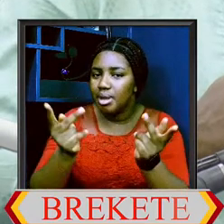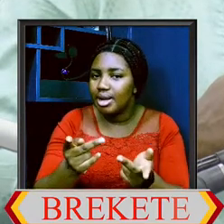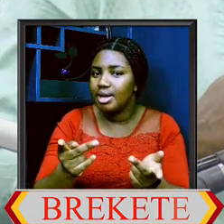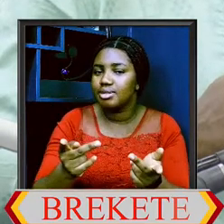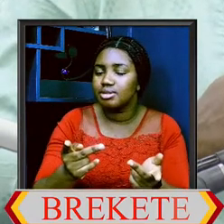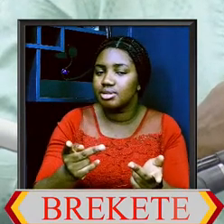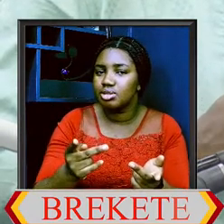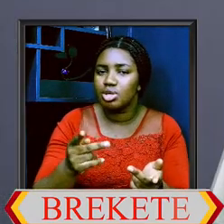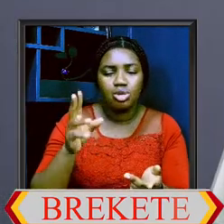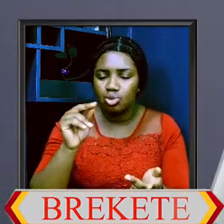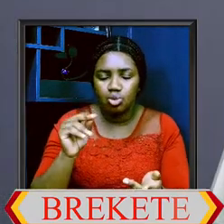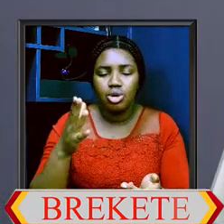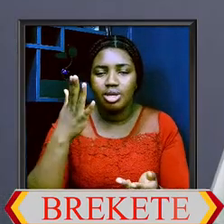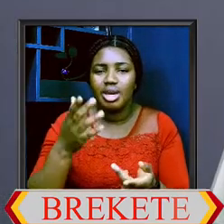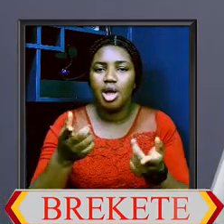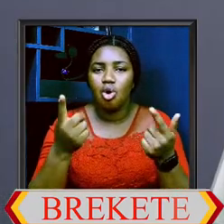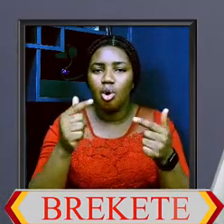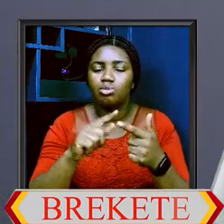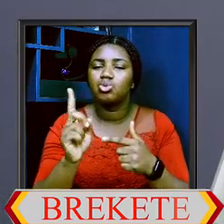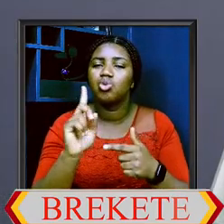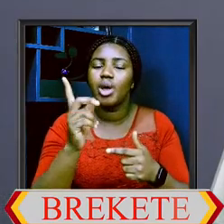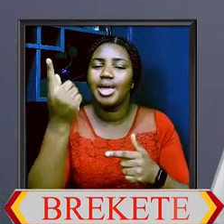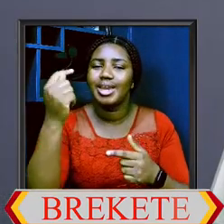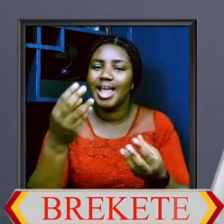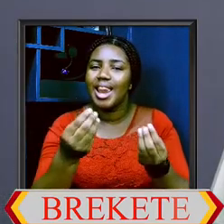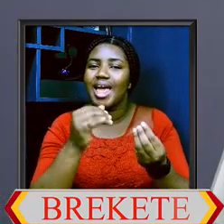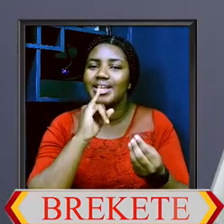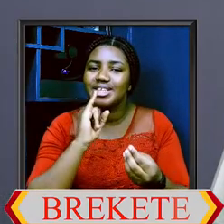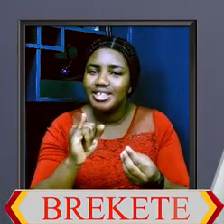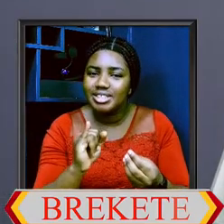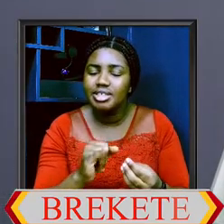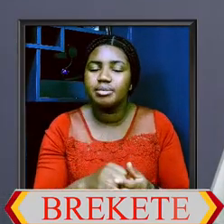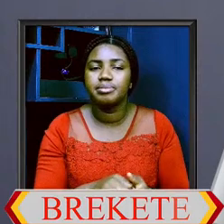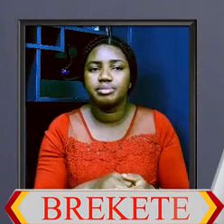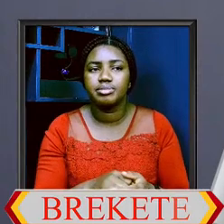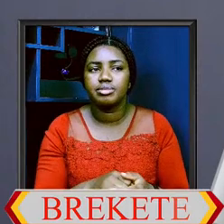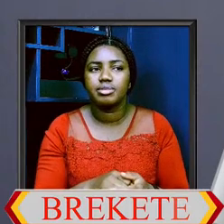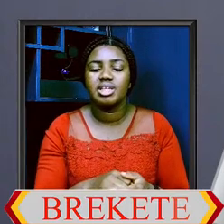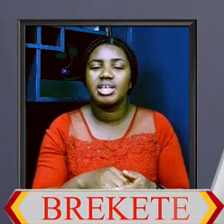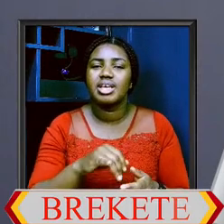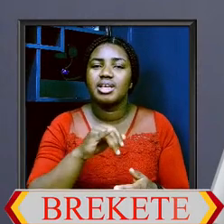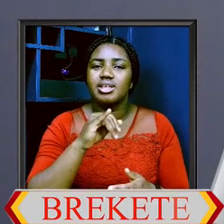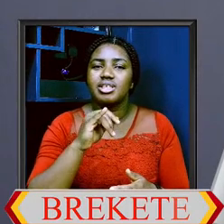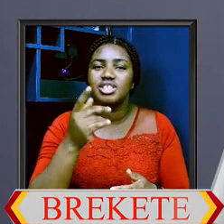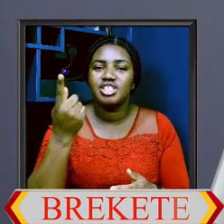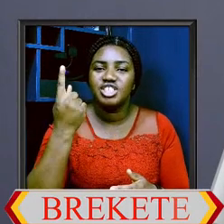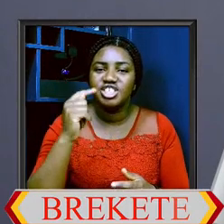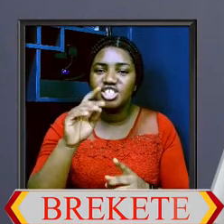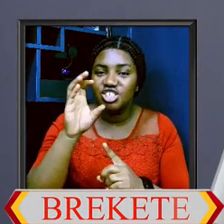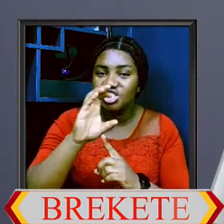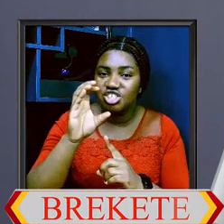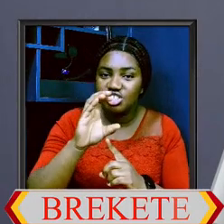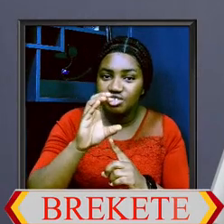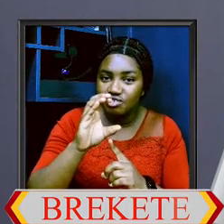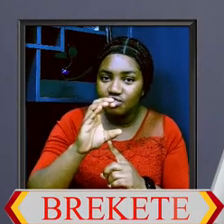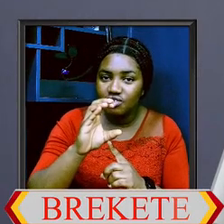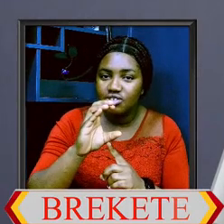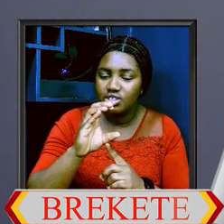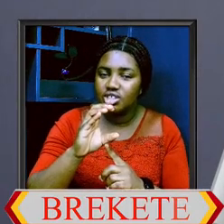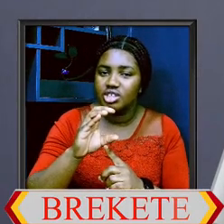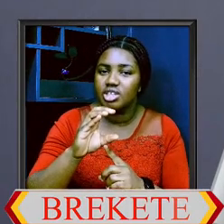Palace no they come to where the is be she be the chief